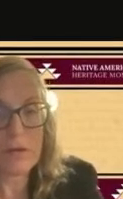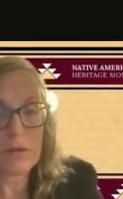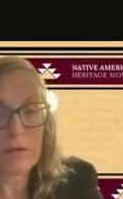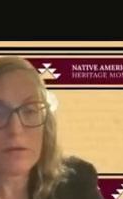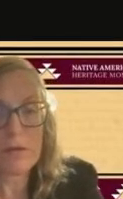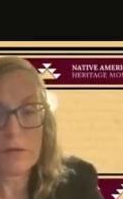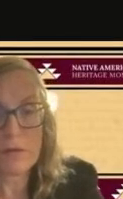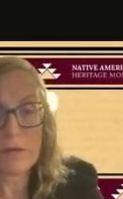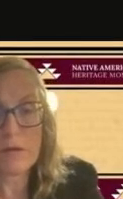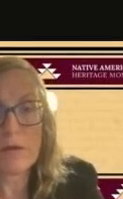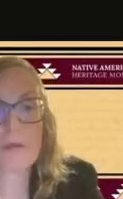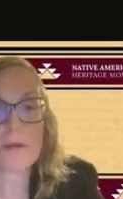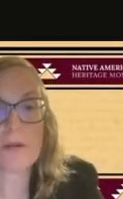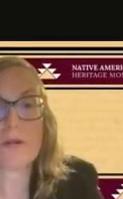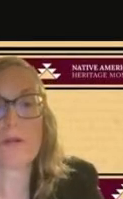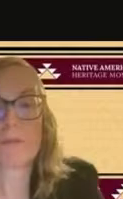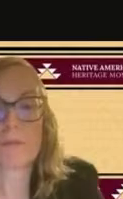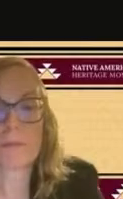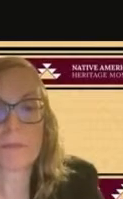bear with me one moment, please.